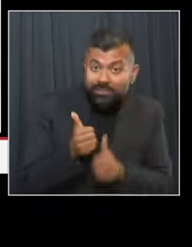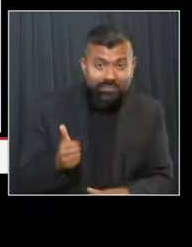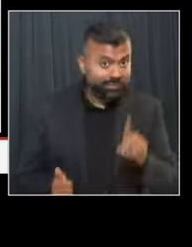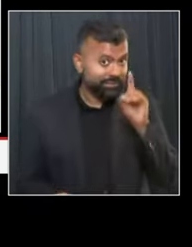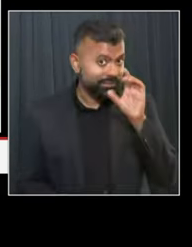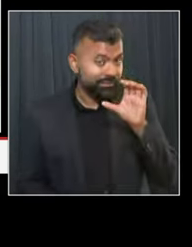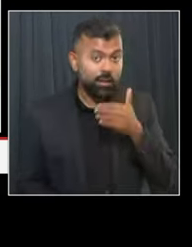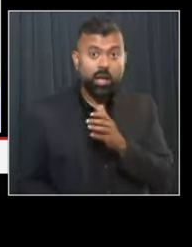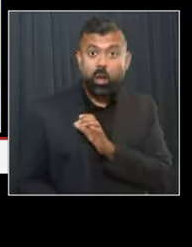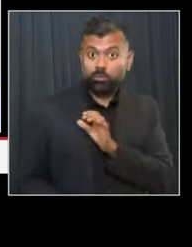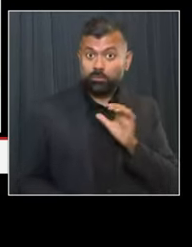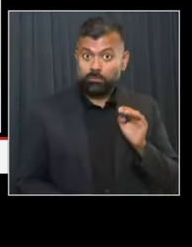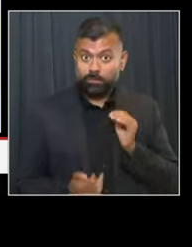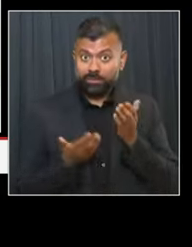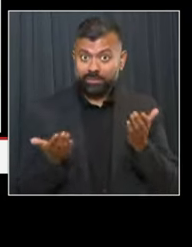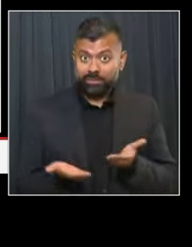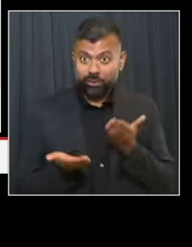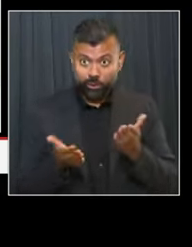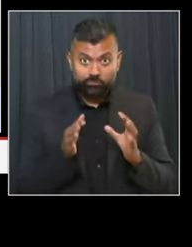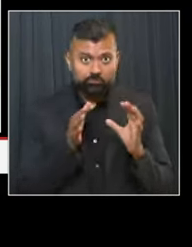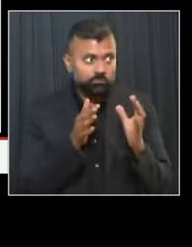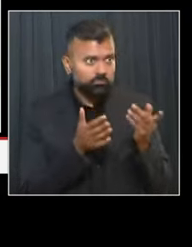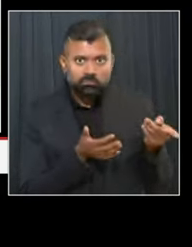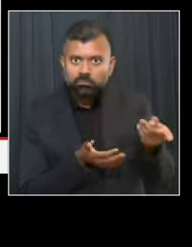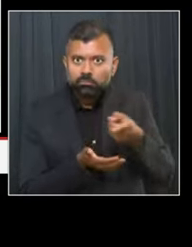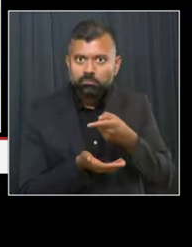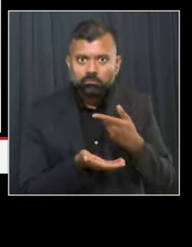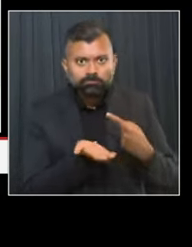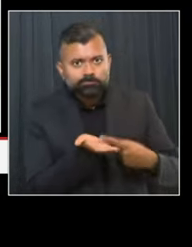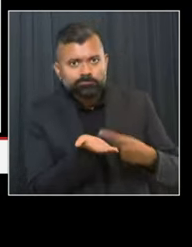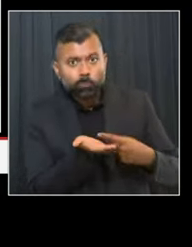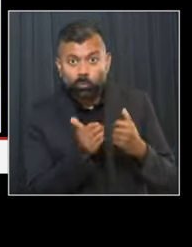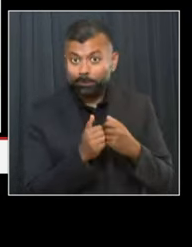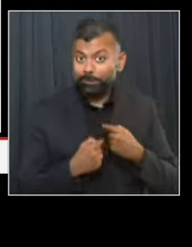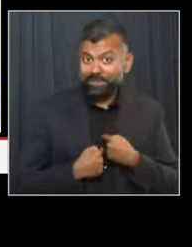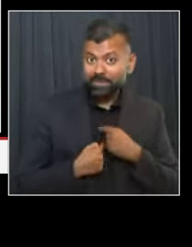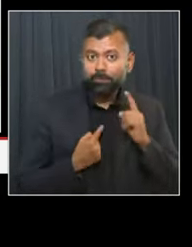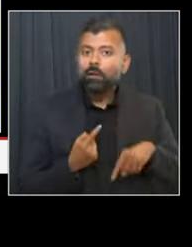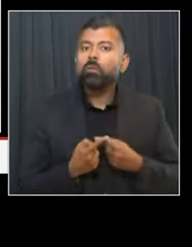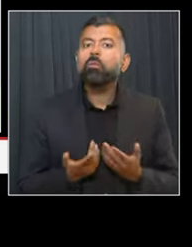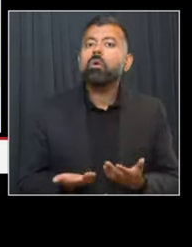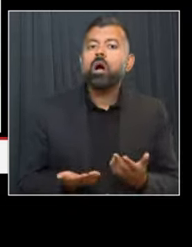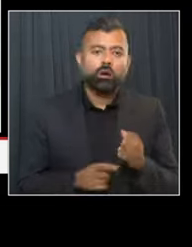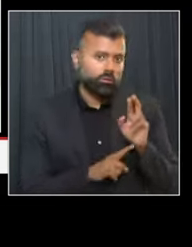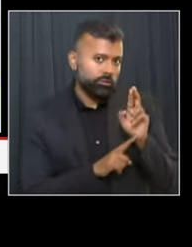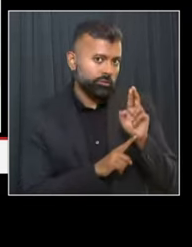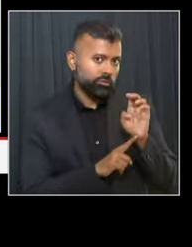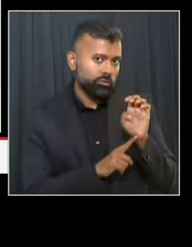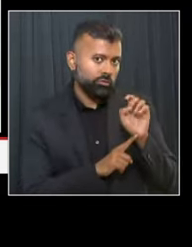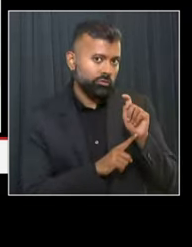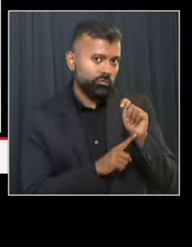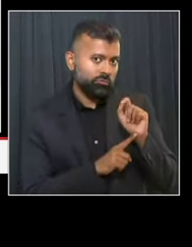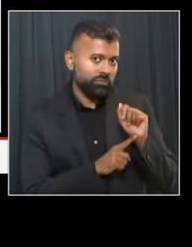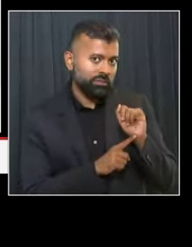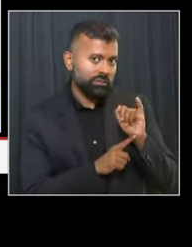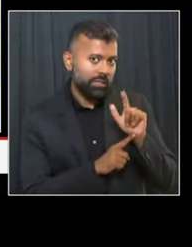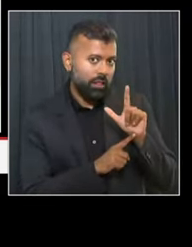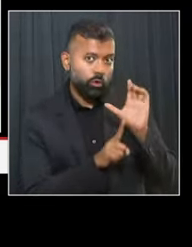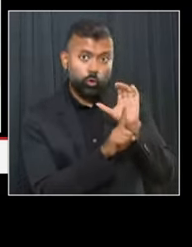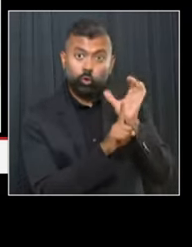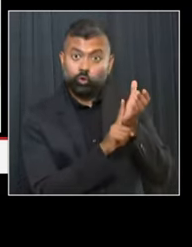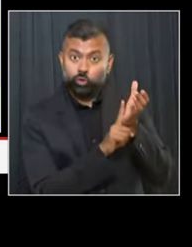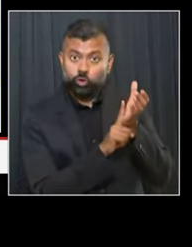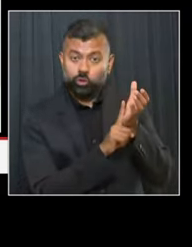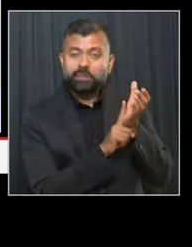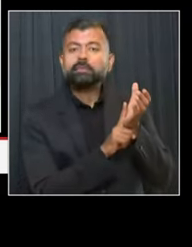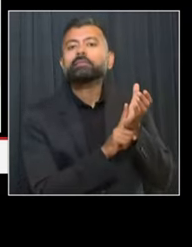are also looking at our vending enforcement and improving the policy and investment in